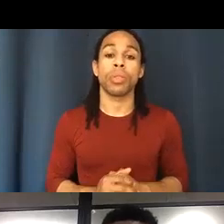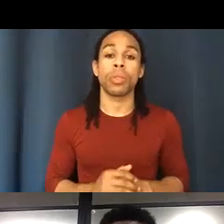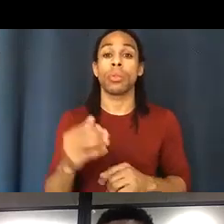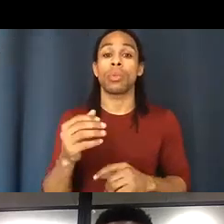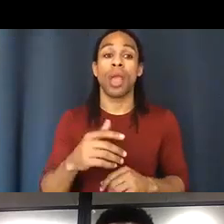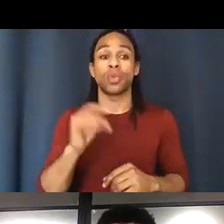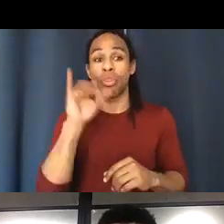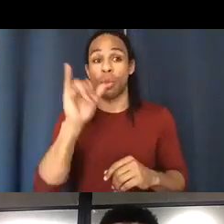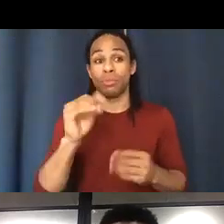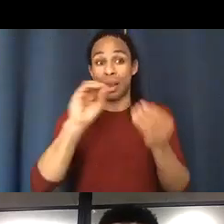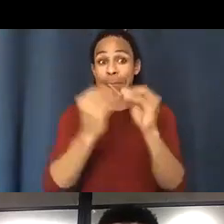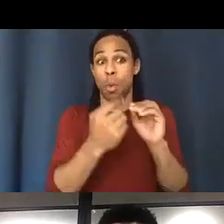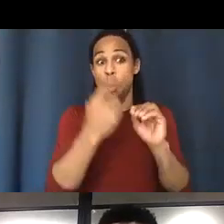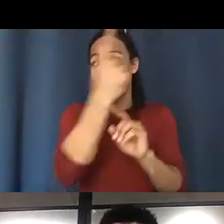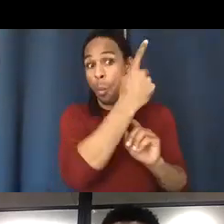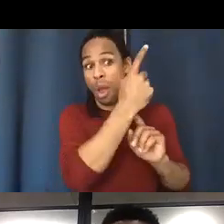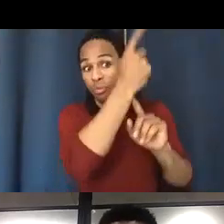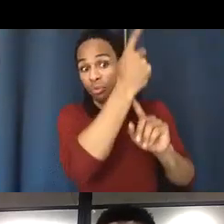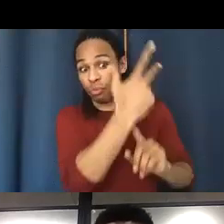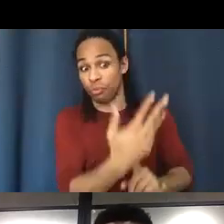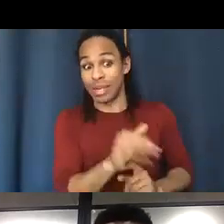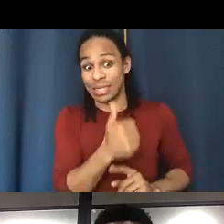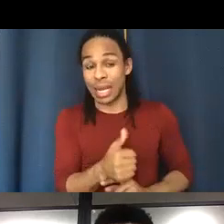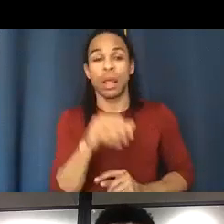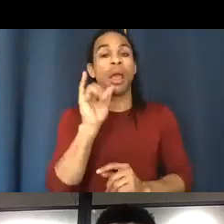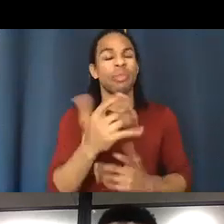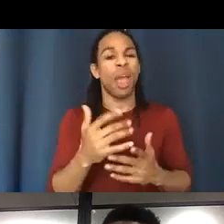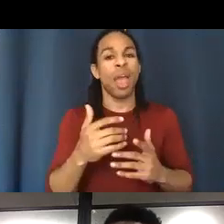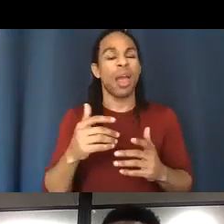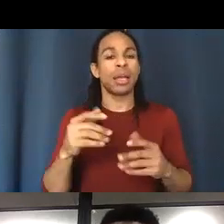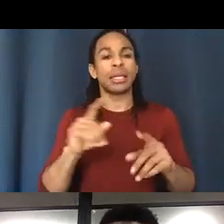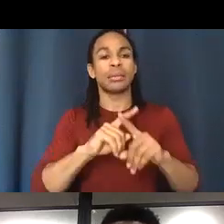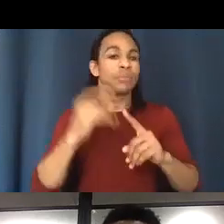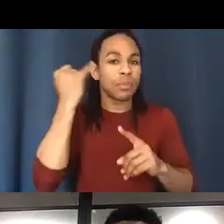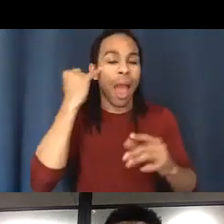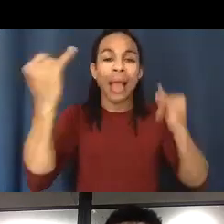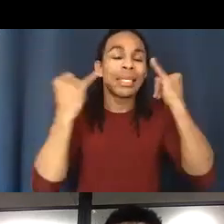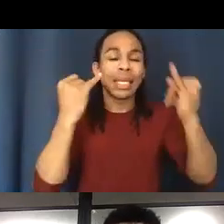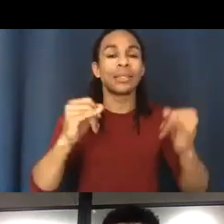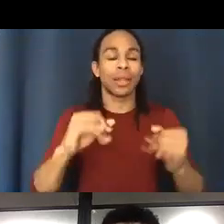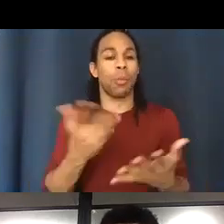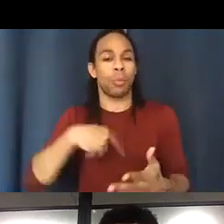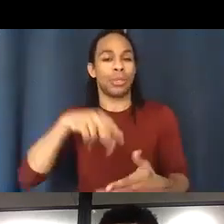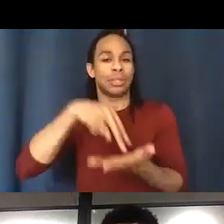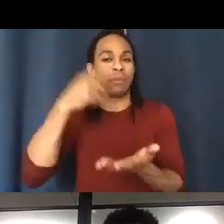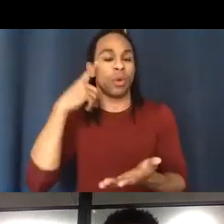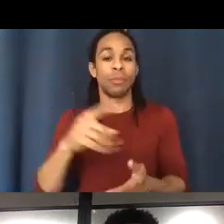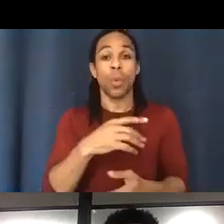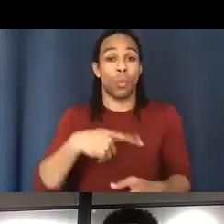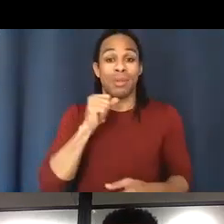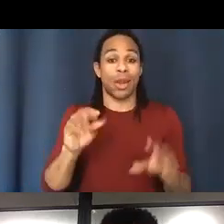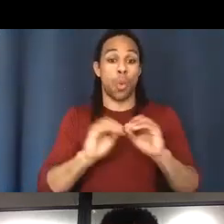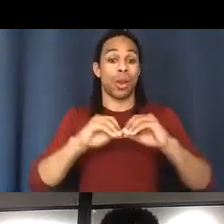for the CANs. So the network in itself is not a registered organization, it's a loose network. And these CANs